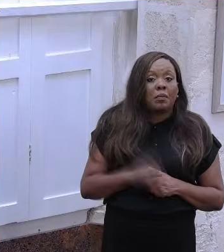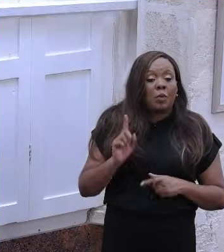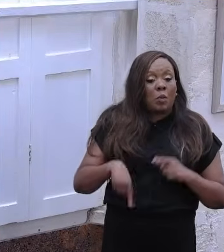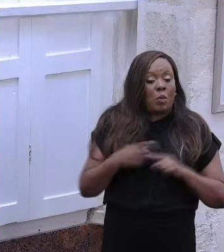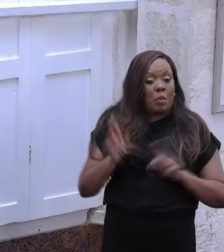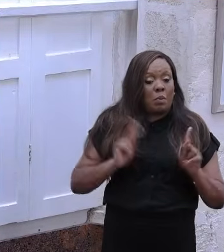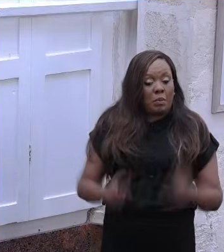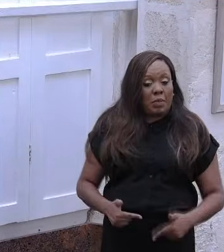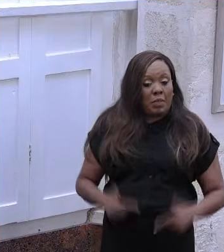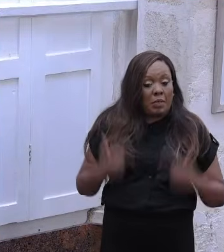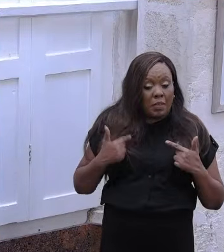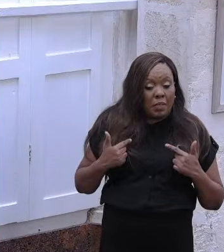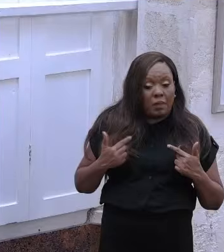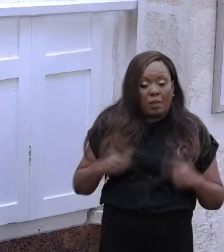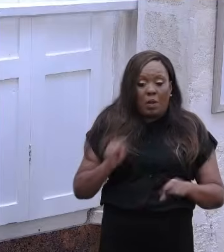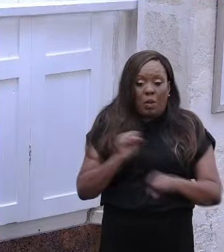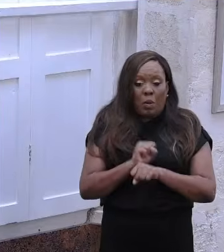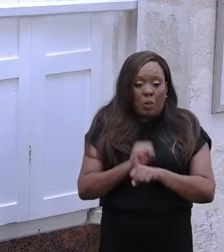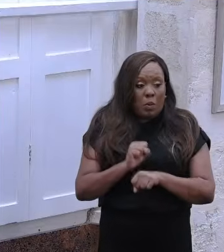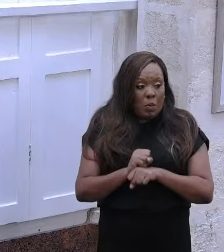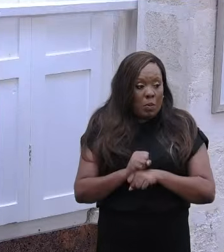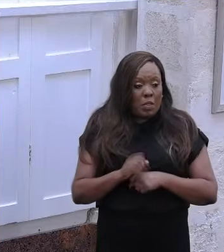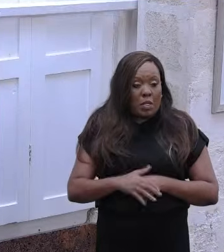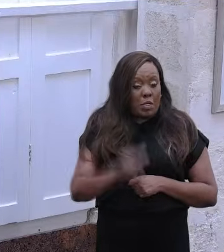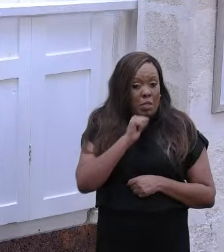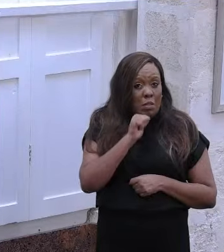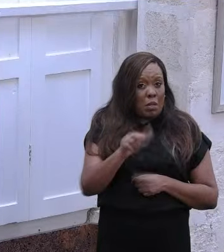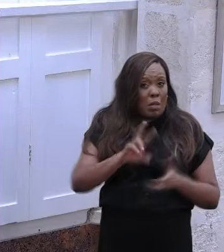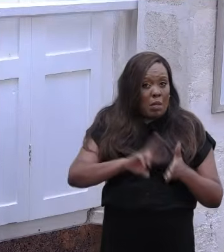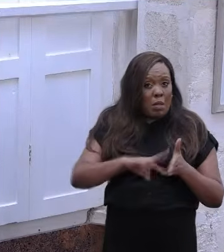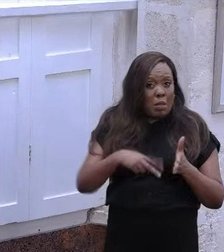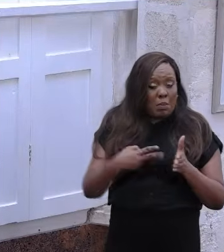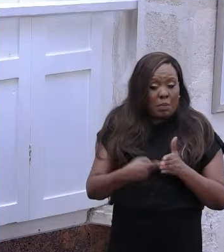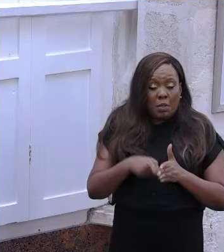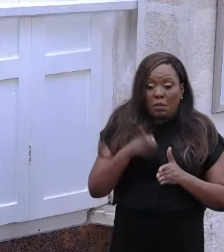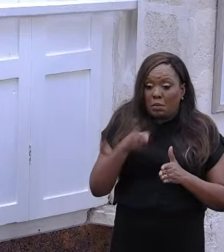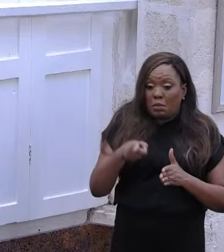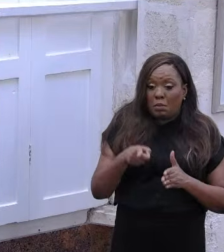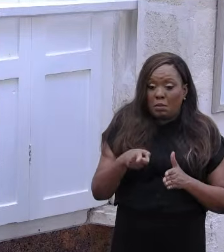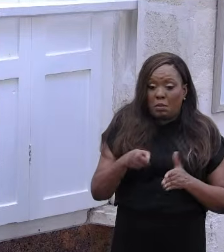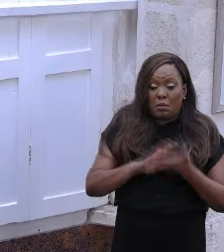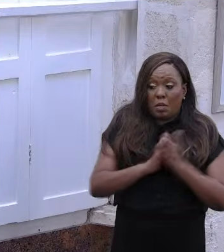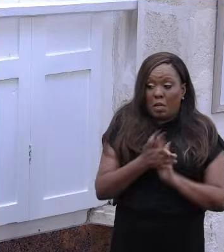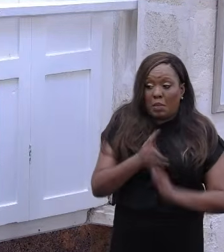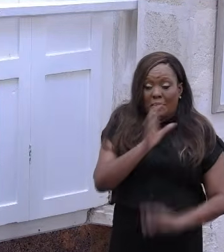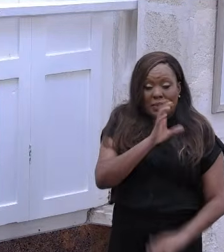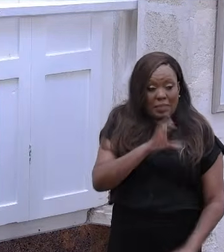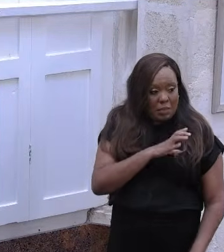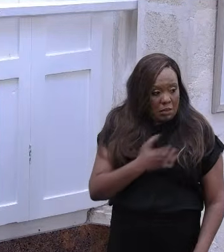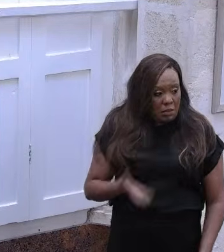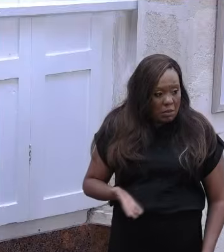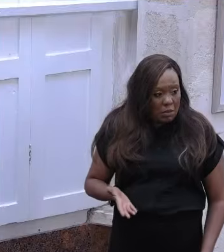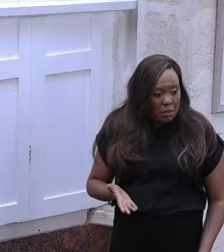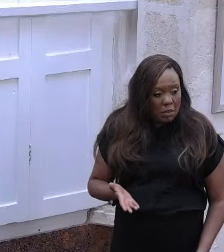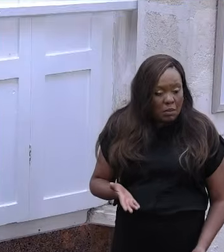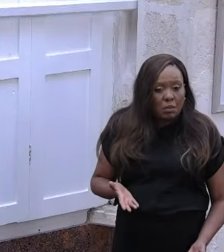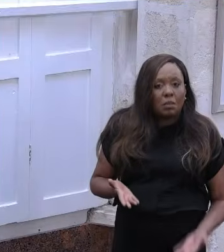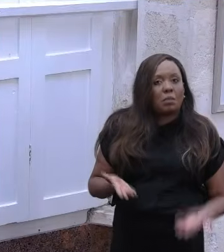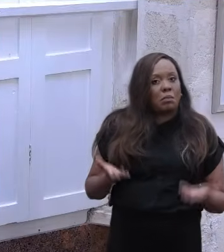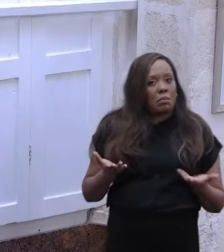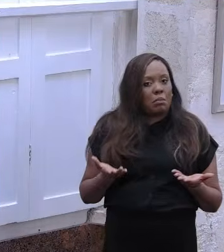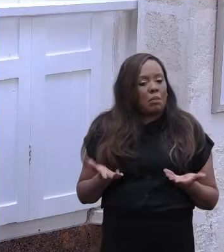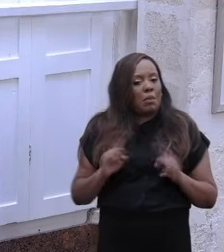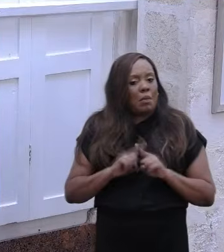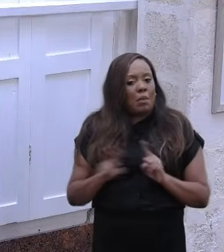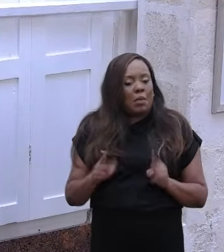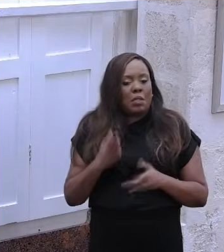right under the CARICOM free movement does not entitle you to citizenship. There is still some tests and so on, and that is those tests